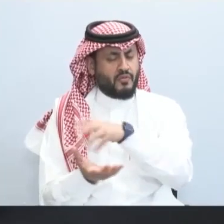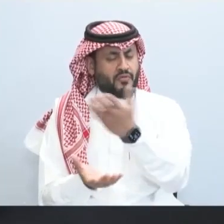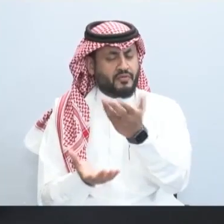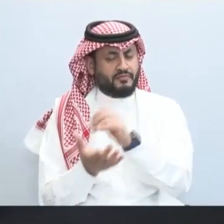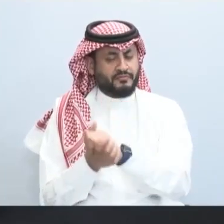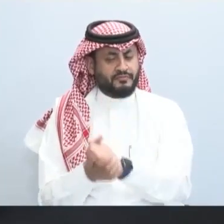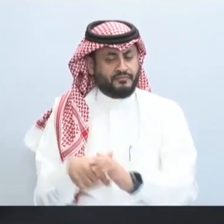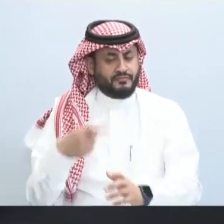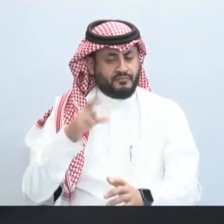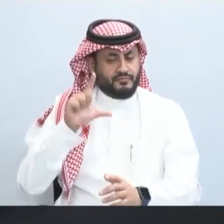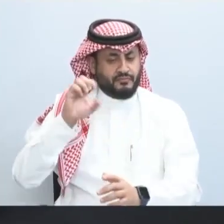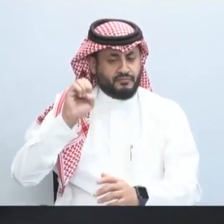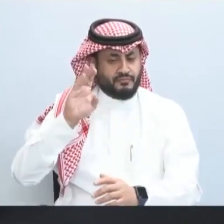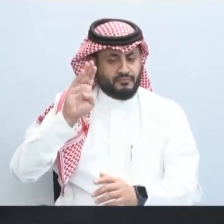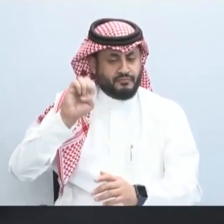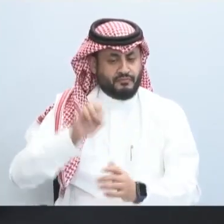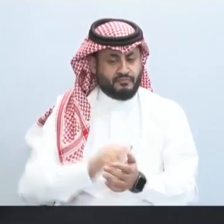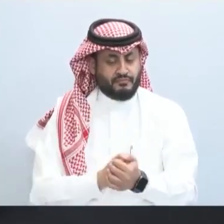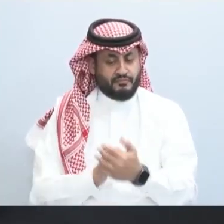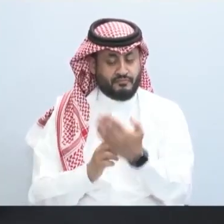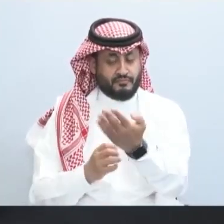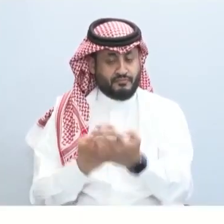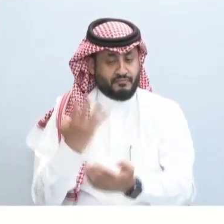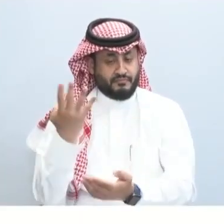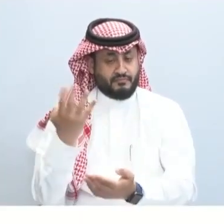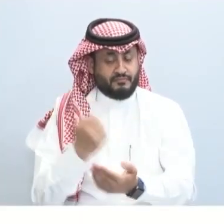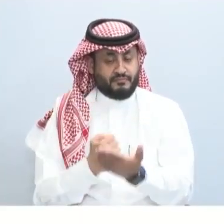globe? The globe is, of course, the